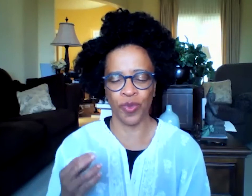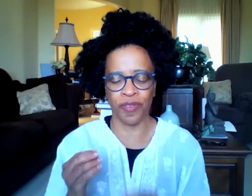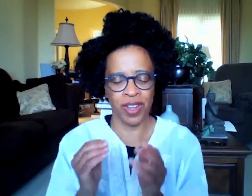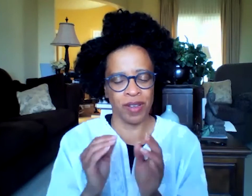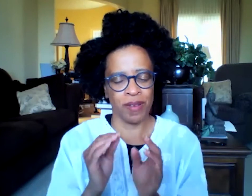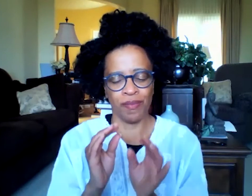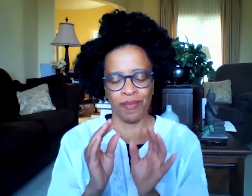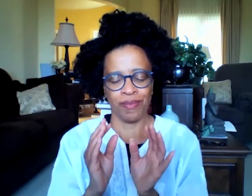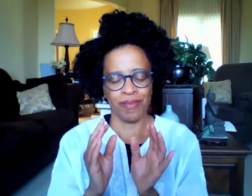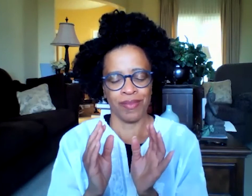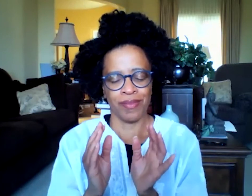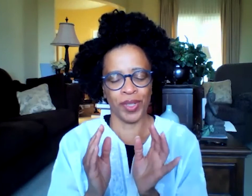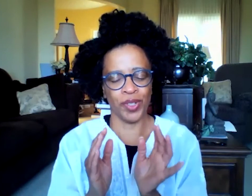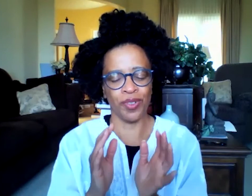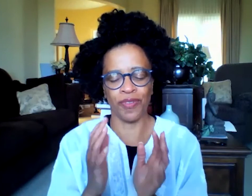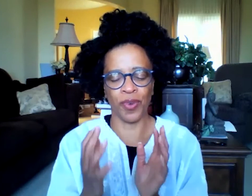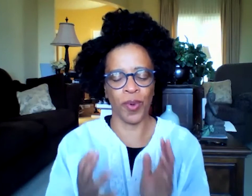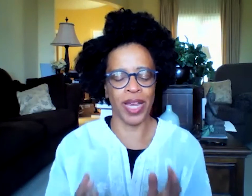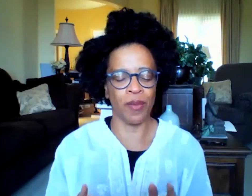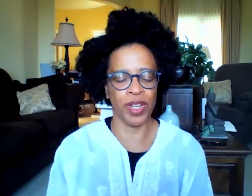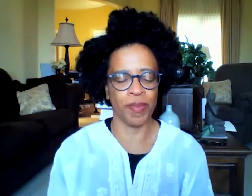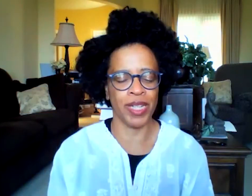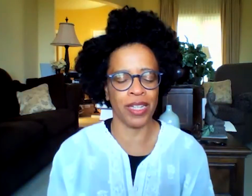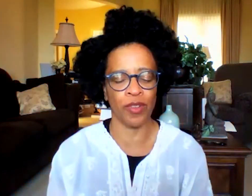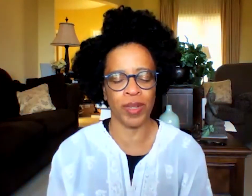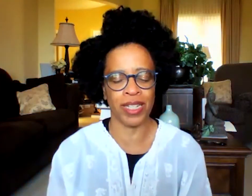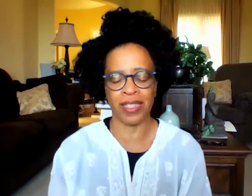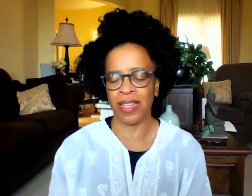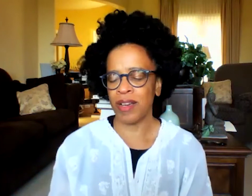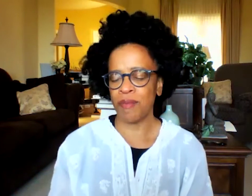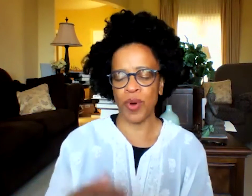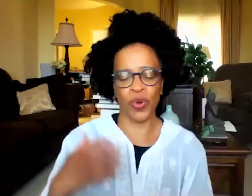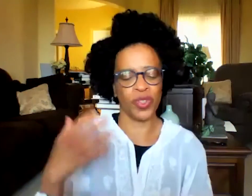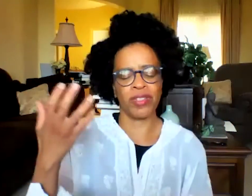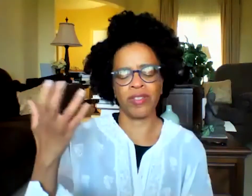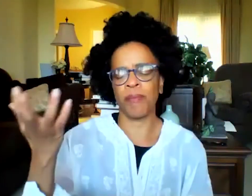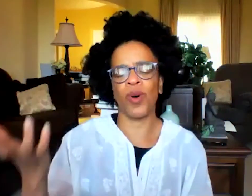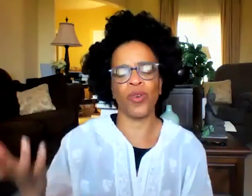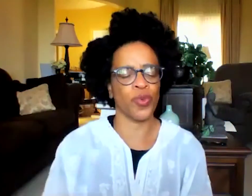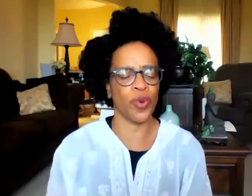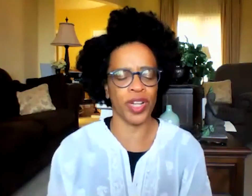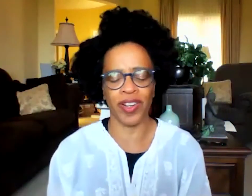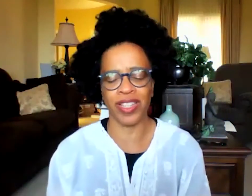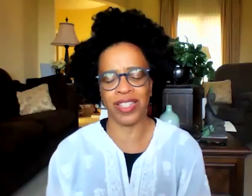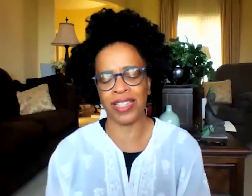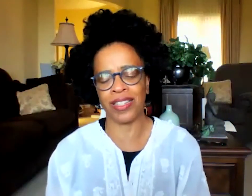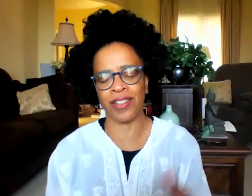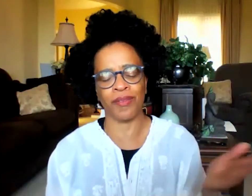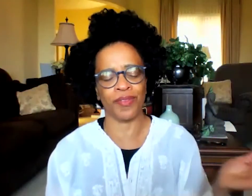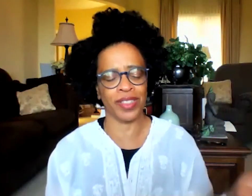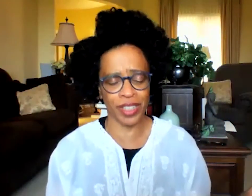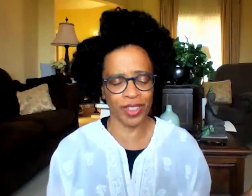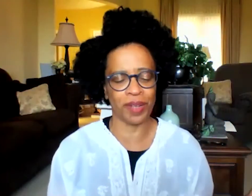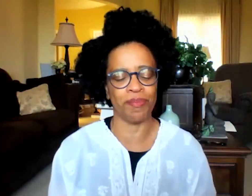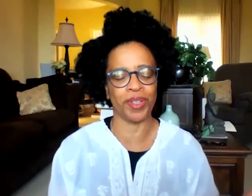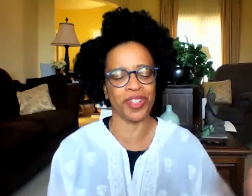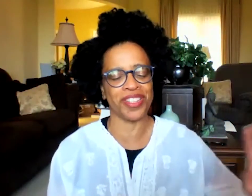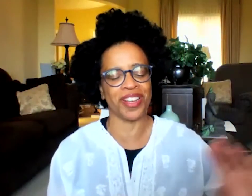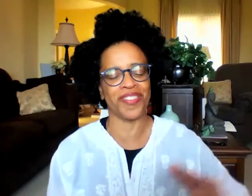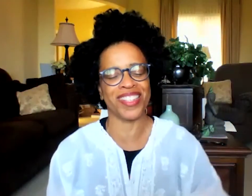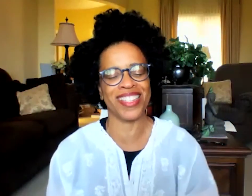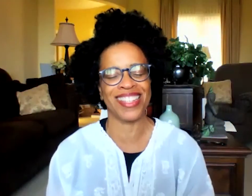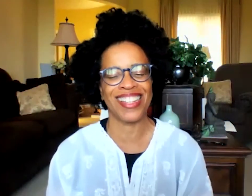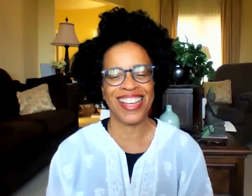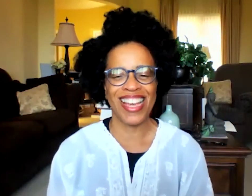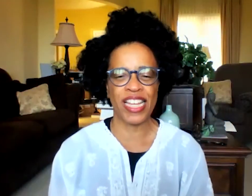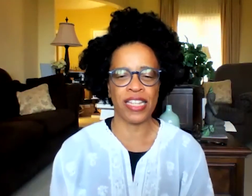This sort of beautiful way in which being human is both the most ordinary thing. There are literally billions